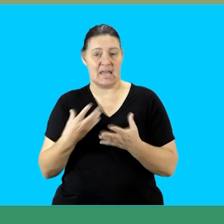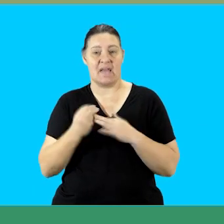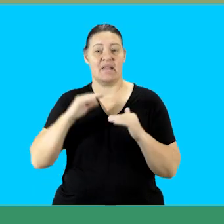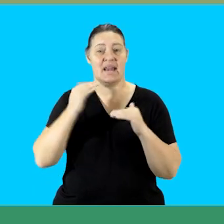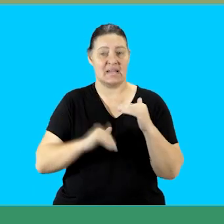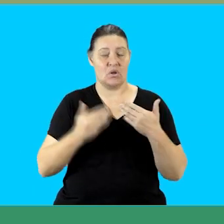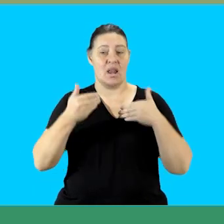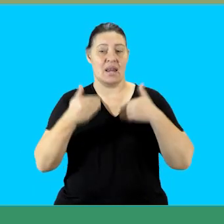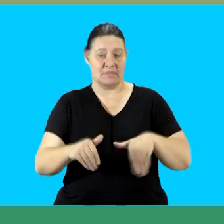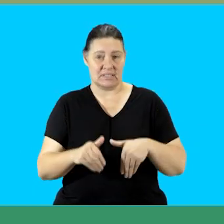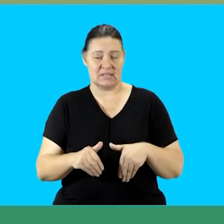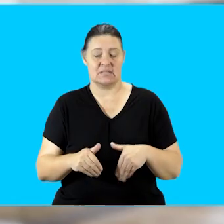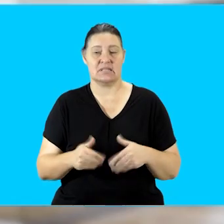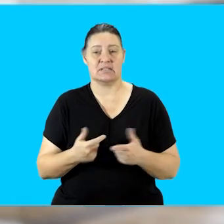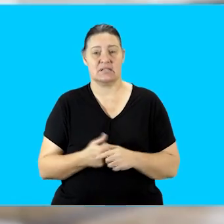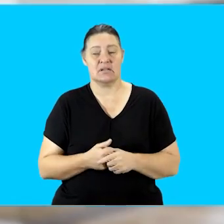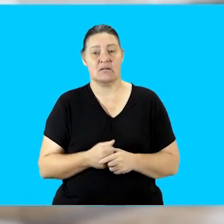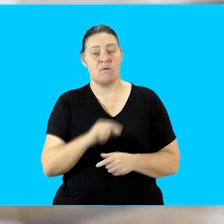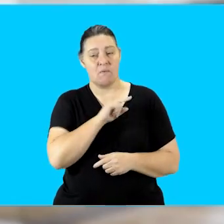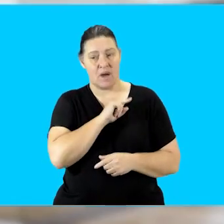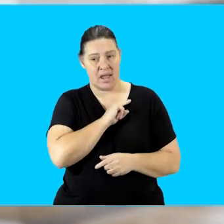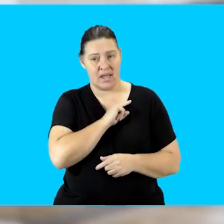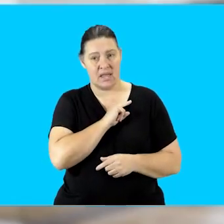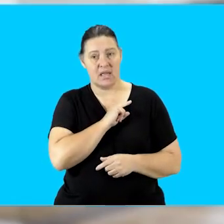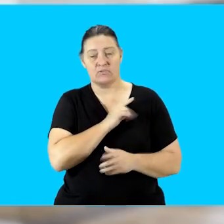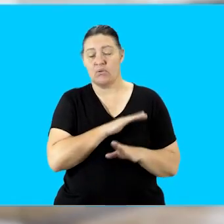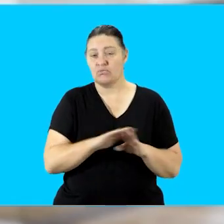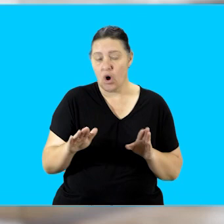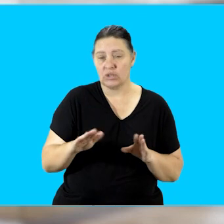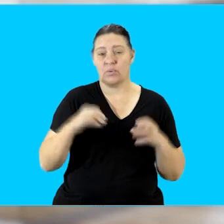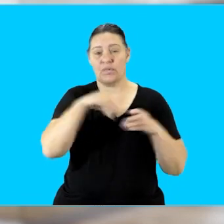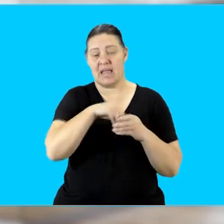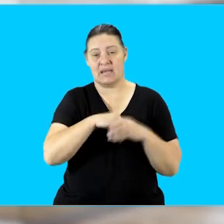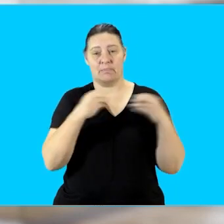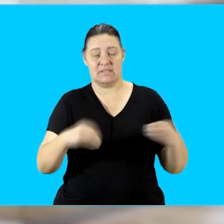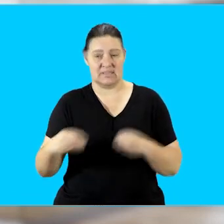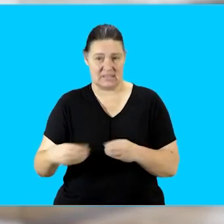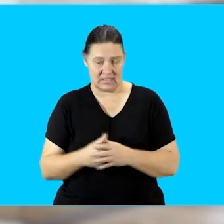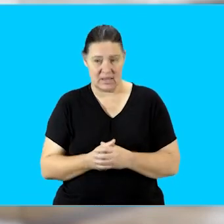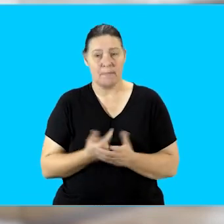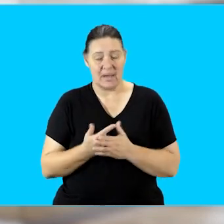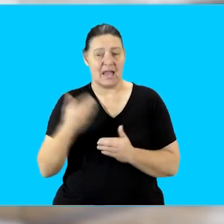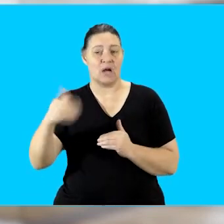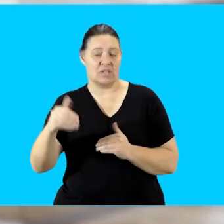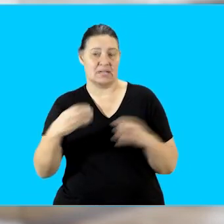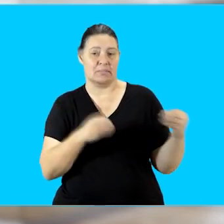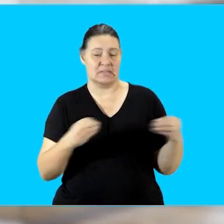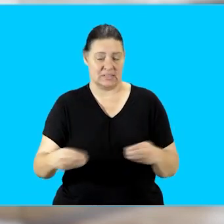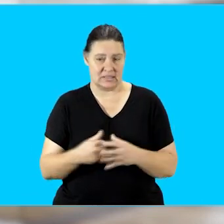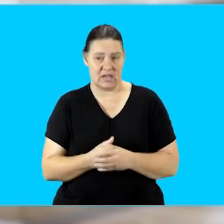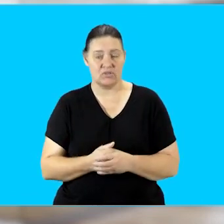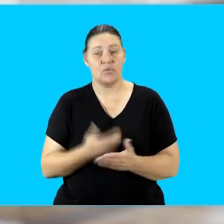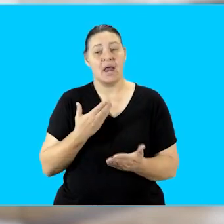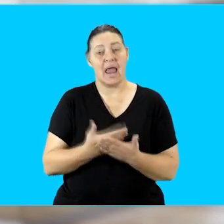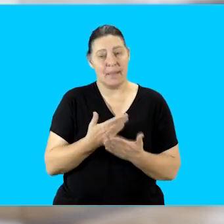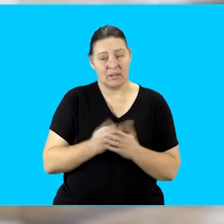the market environment, whereby the business has less or limited or partial control. Reason being, it's not inside the business, but